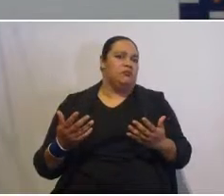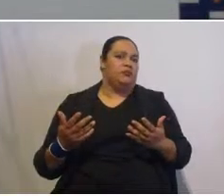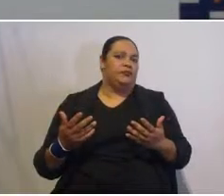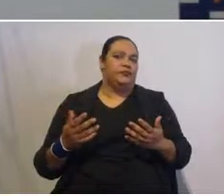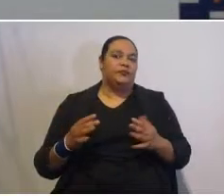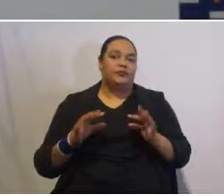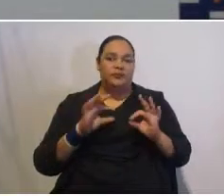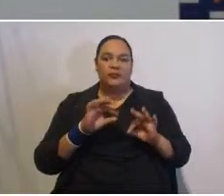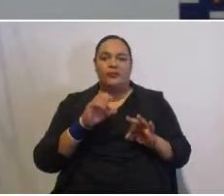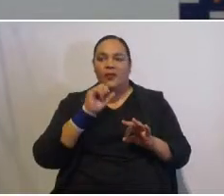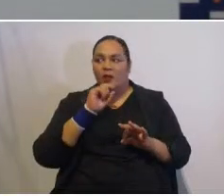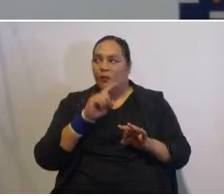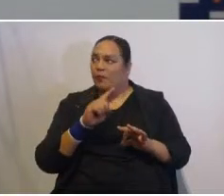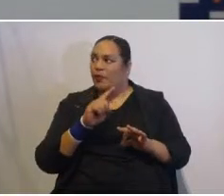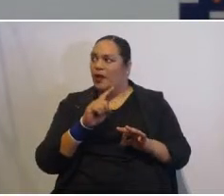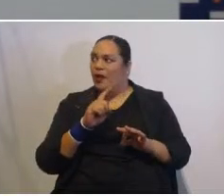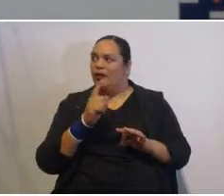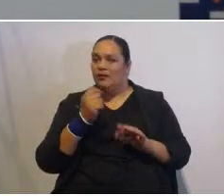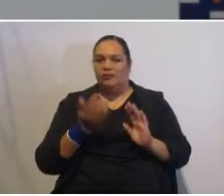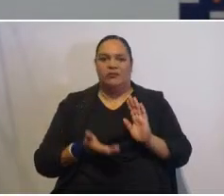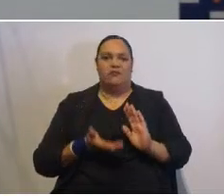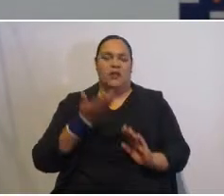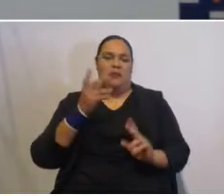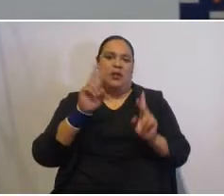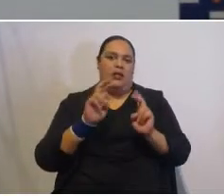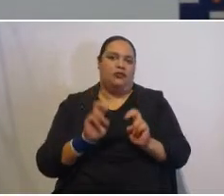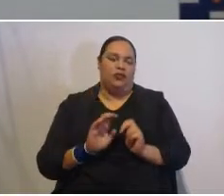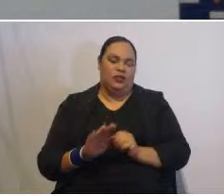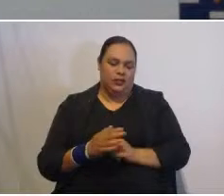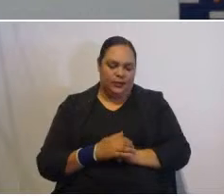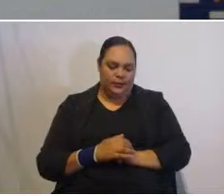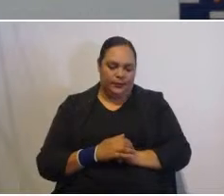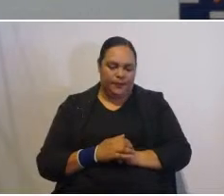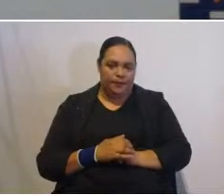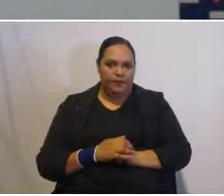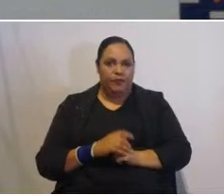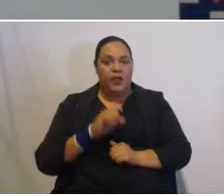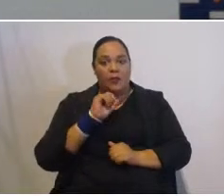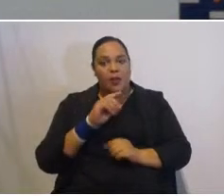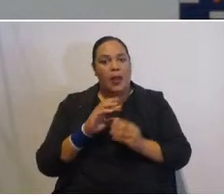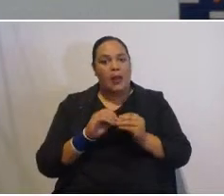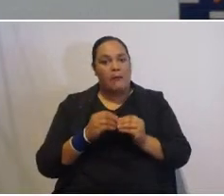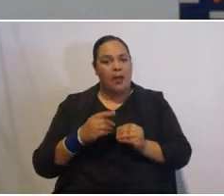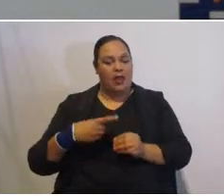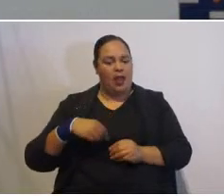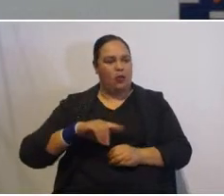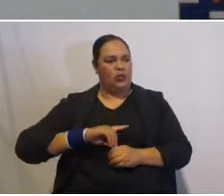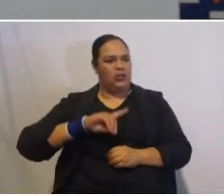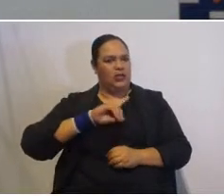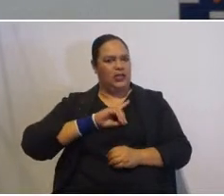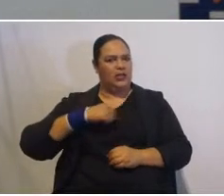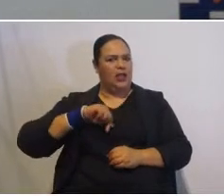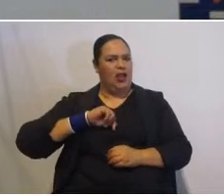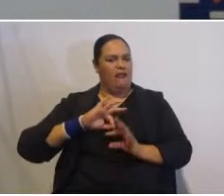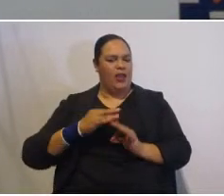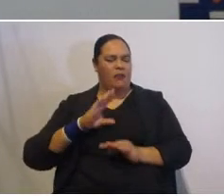That was impacted by increasing of electricity, which caused the dignity of our